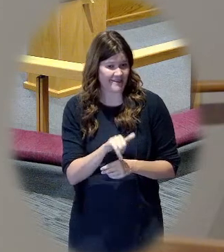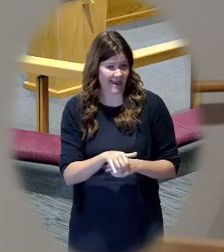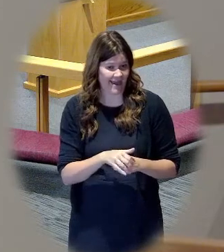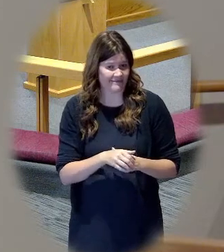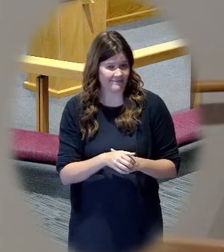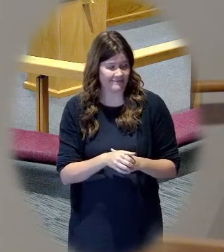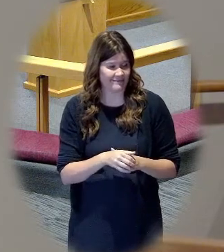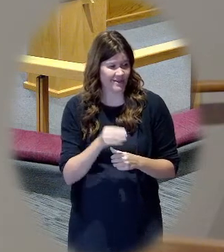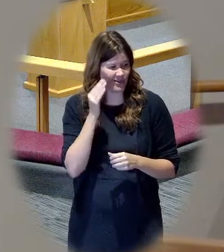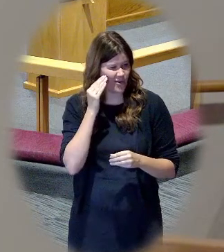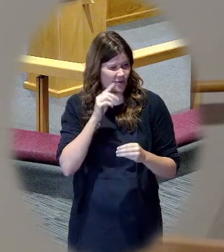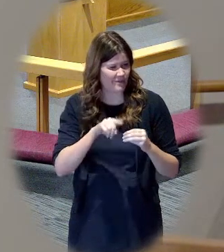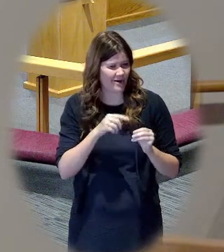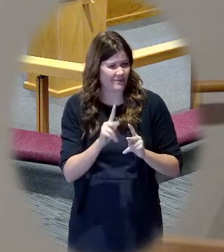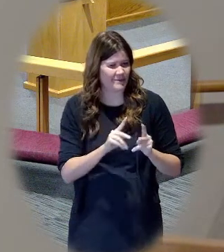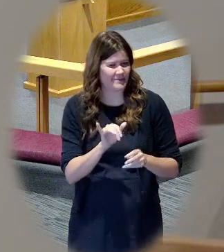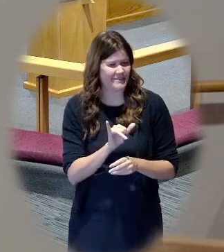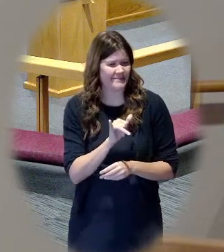of those kind of people?